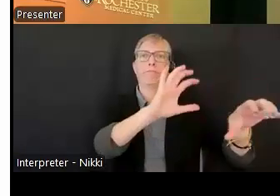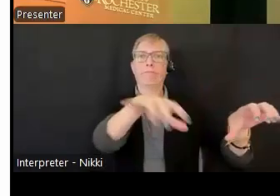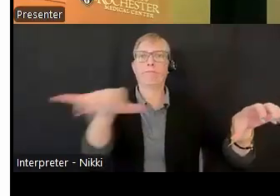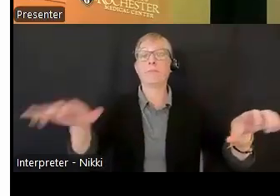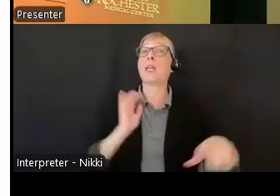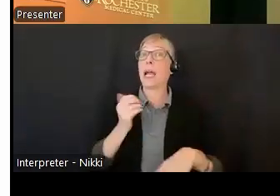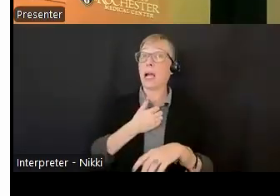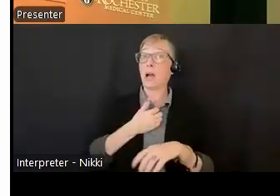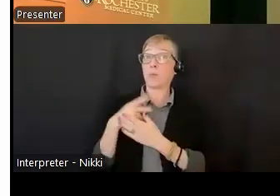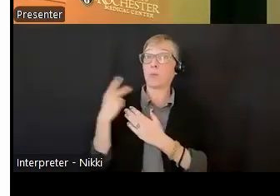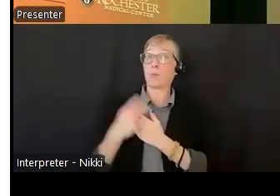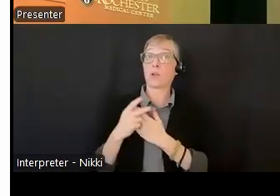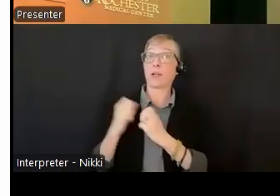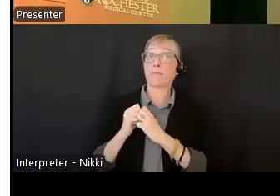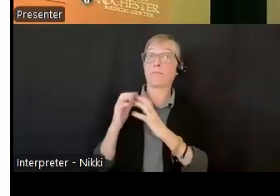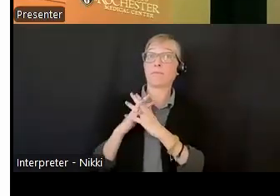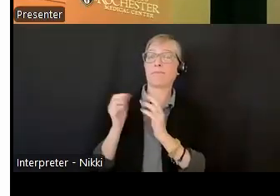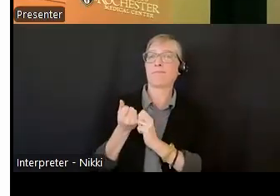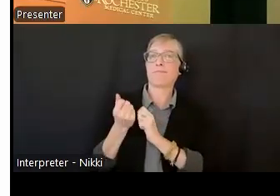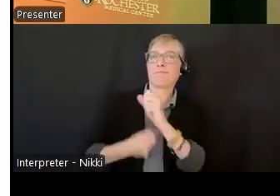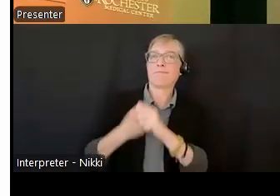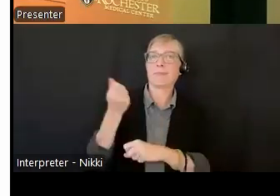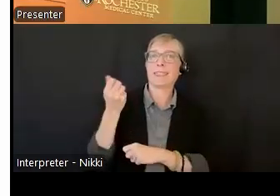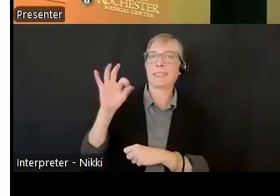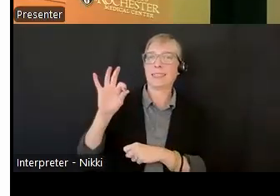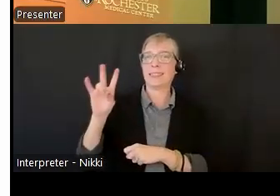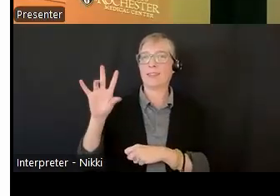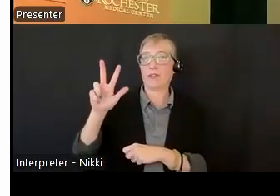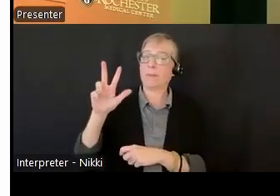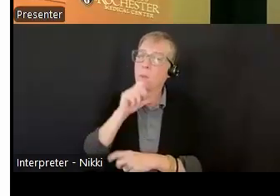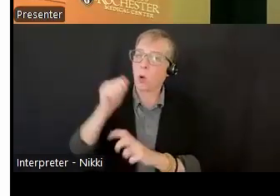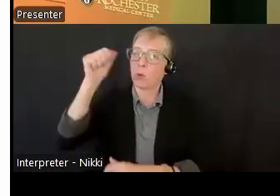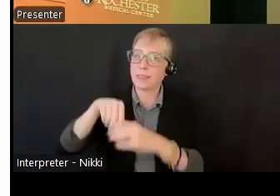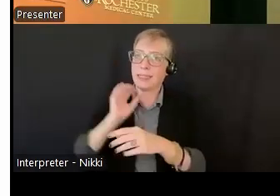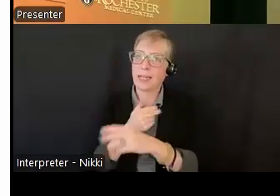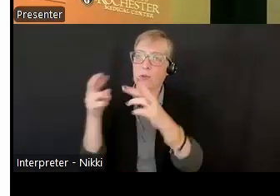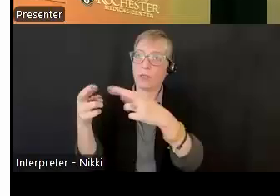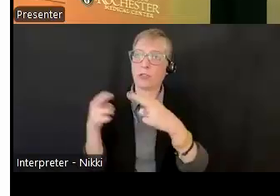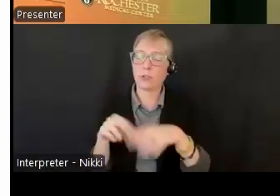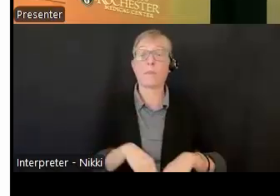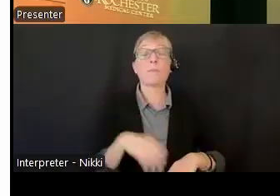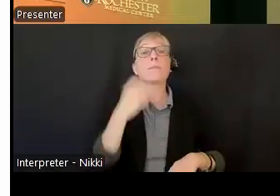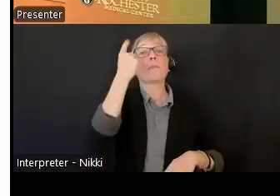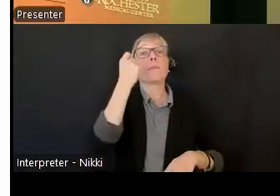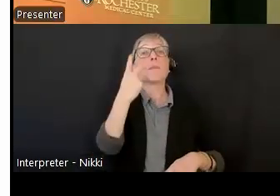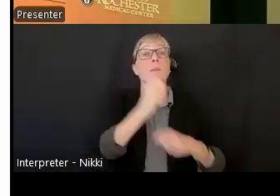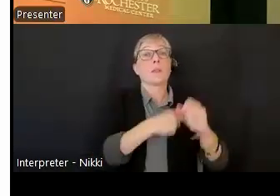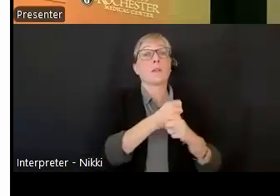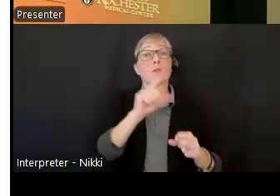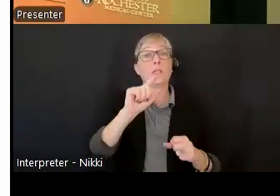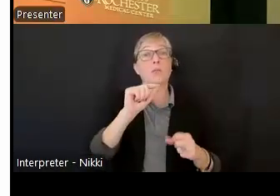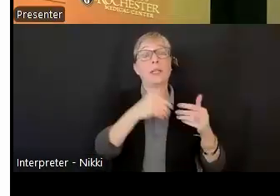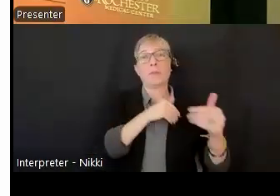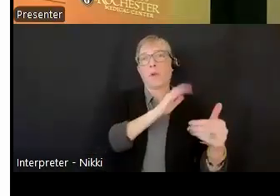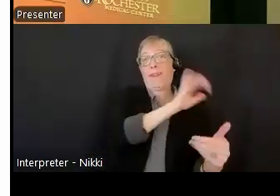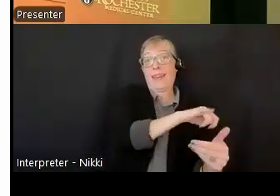methadone OTP in our region. Prior to 2020, counseling was required for continuous medication access.